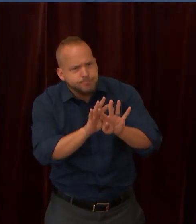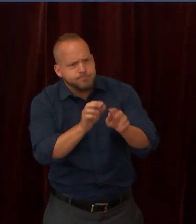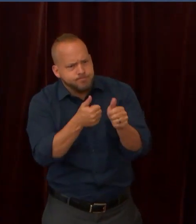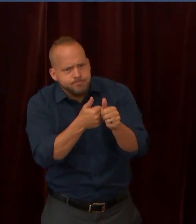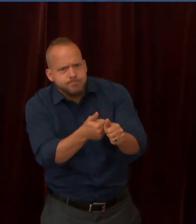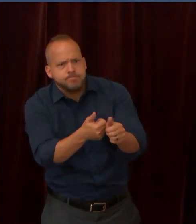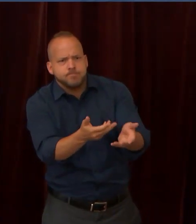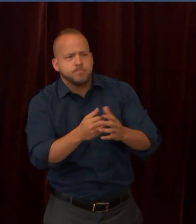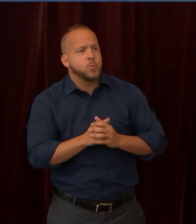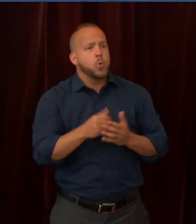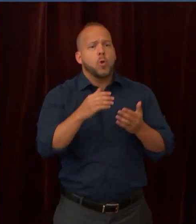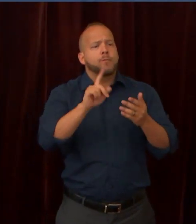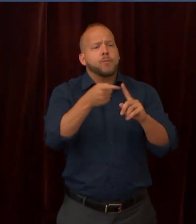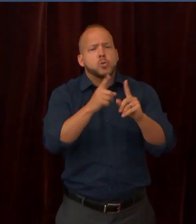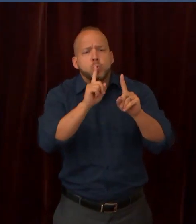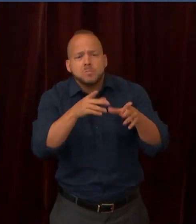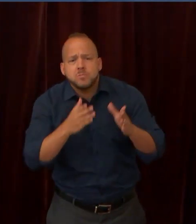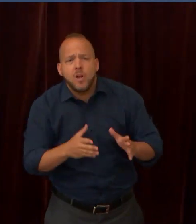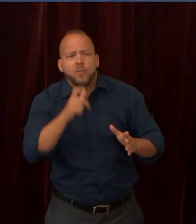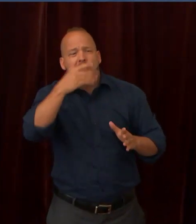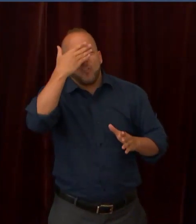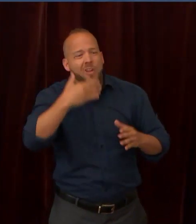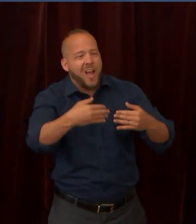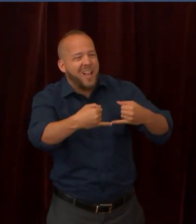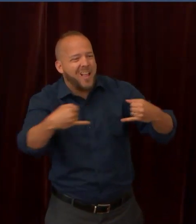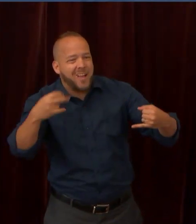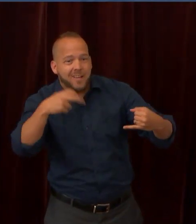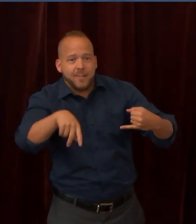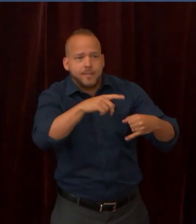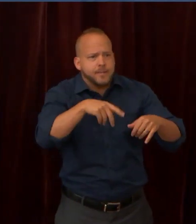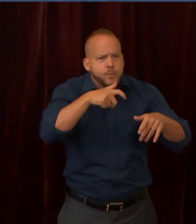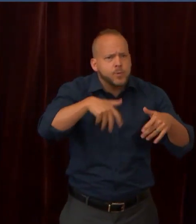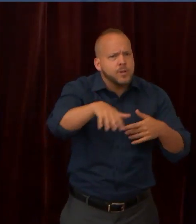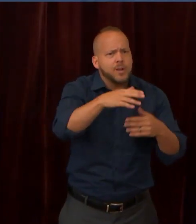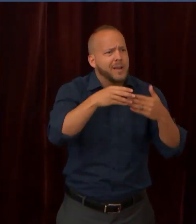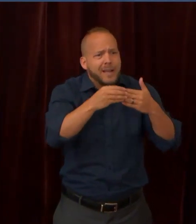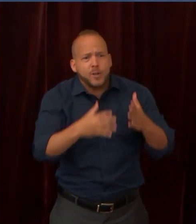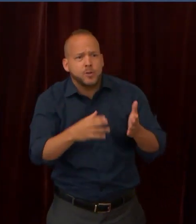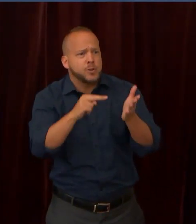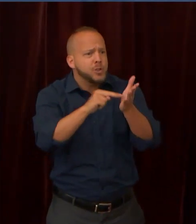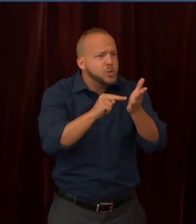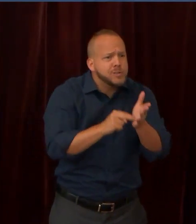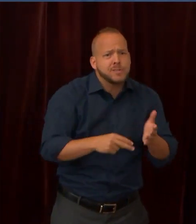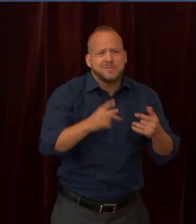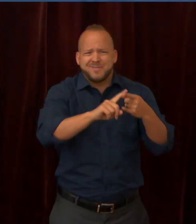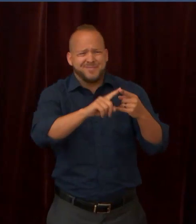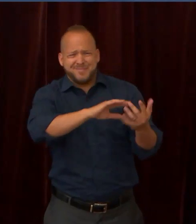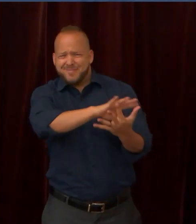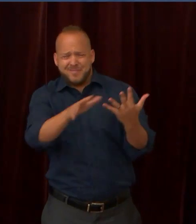and essential workers in the fight against the coronavirus. And may God bless this great state of Washington and all of its residents with health, life, and prosperity.